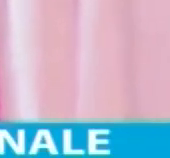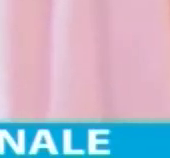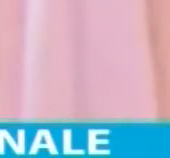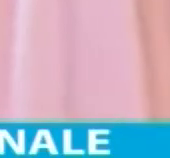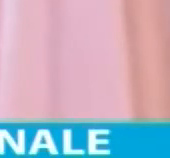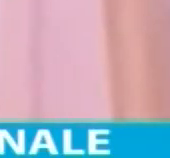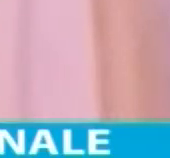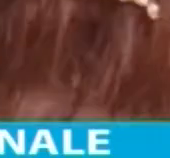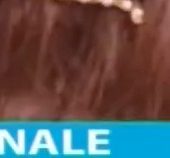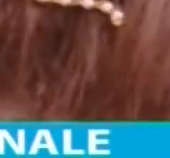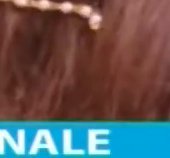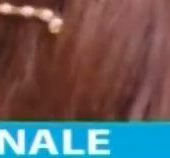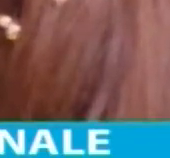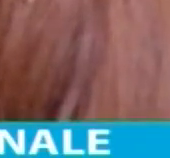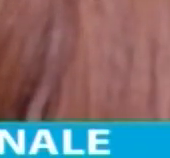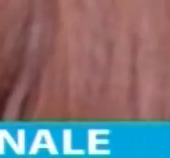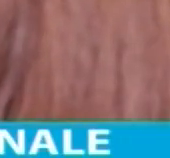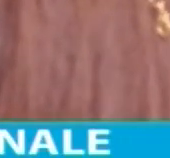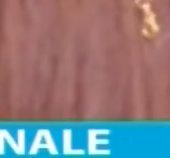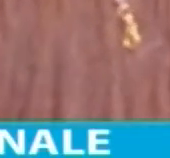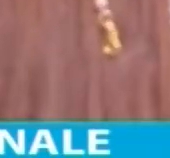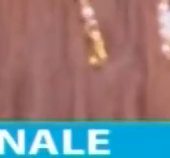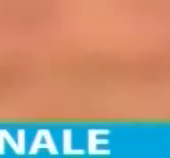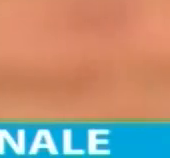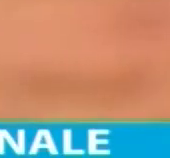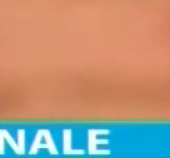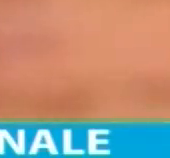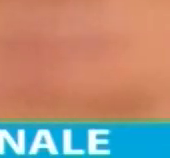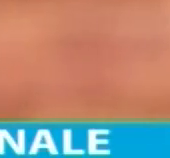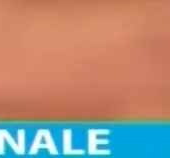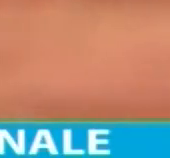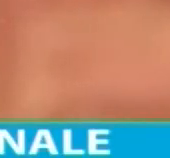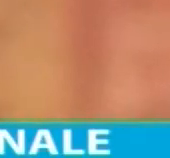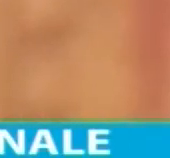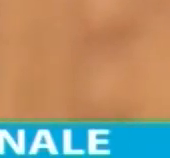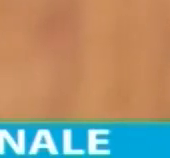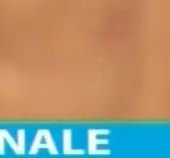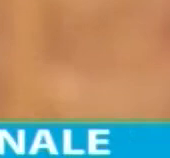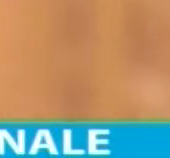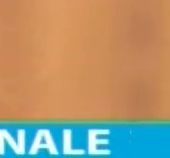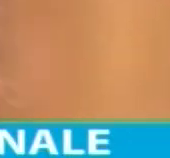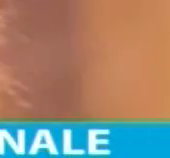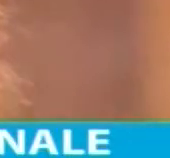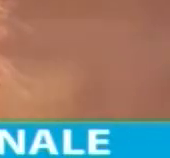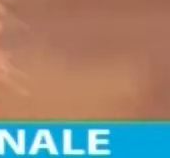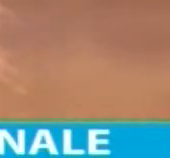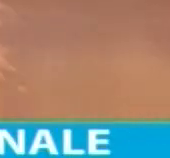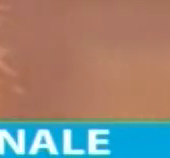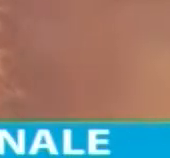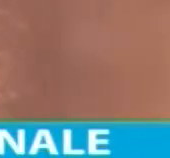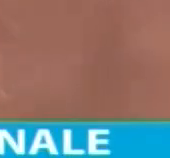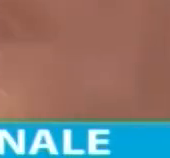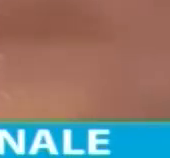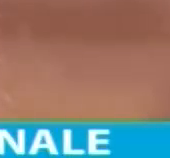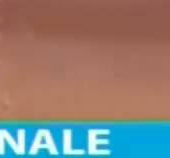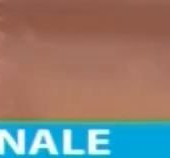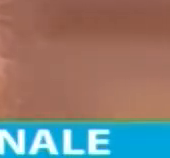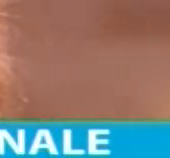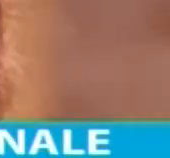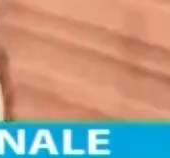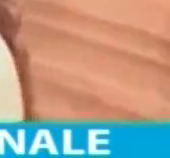Remember your promise. Because if you make the mistake of returning to Patliputra,